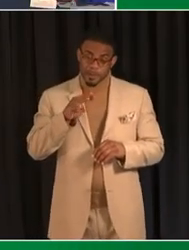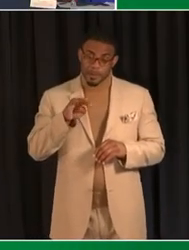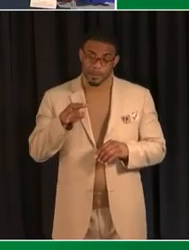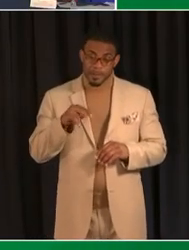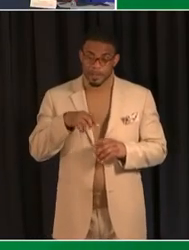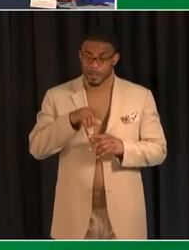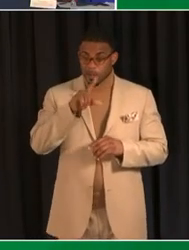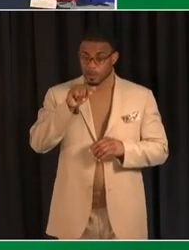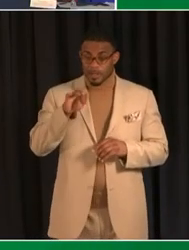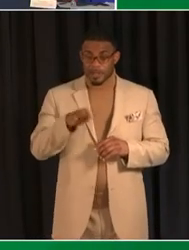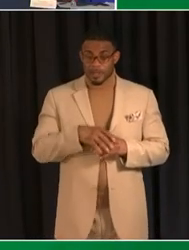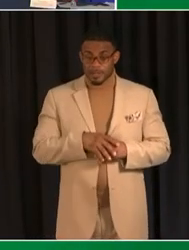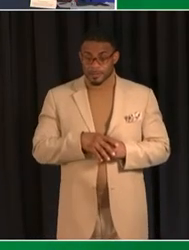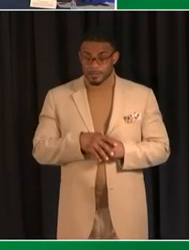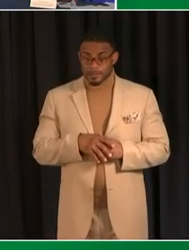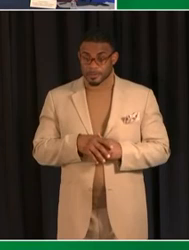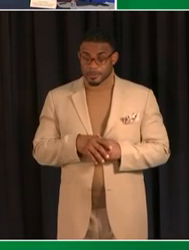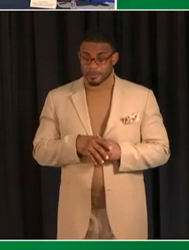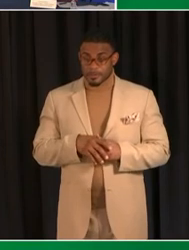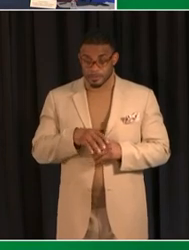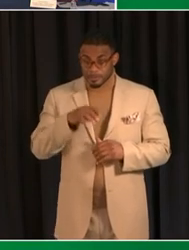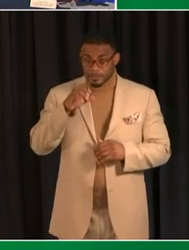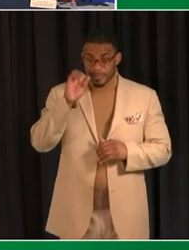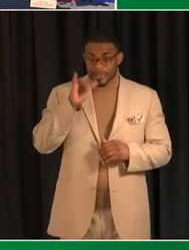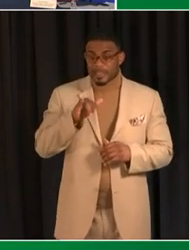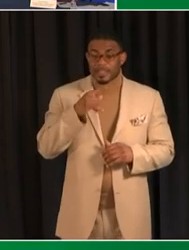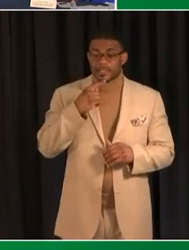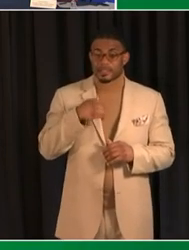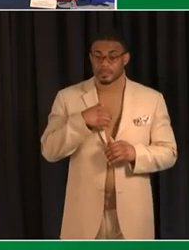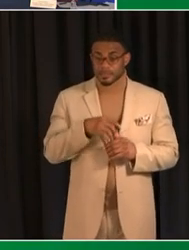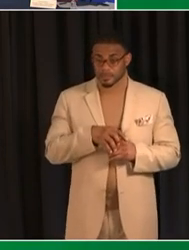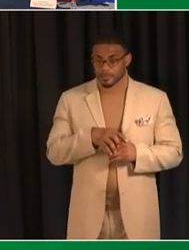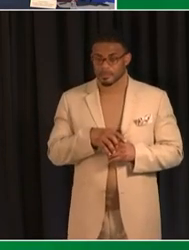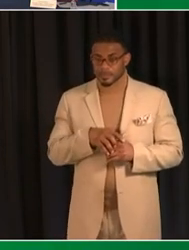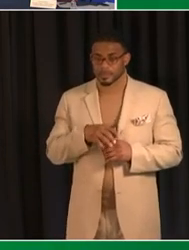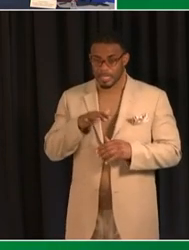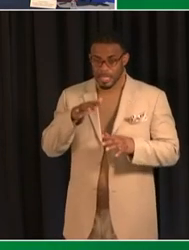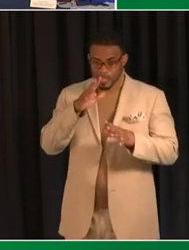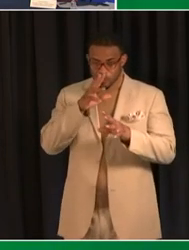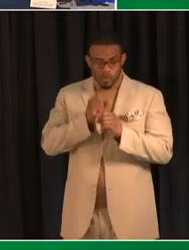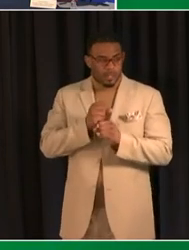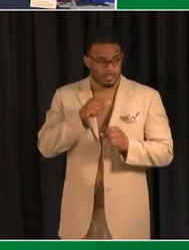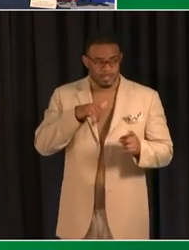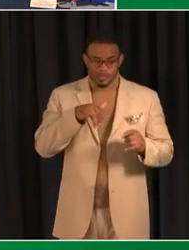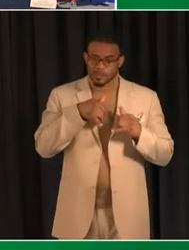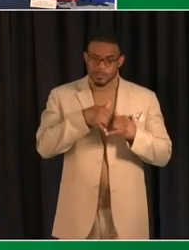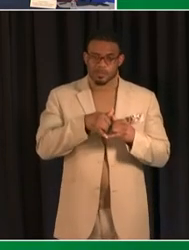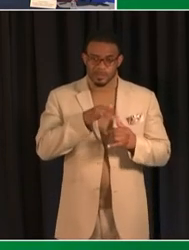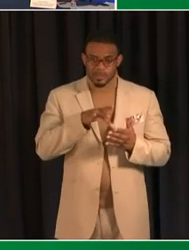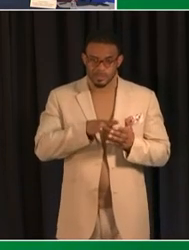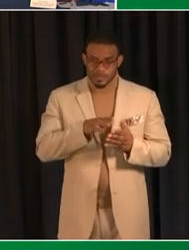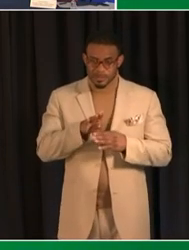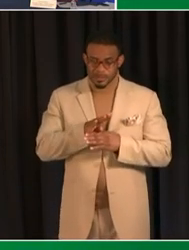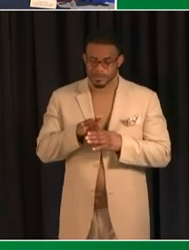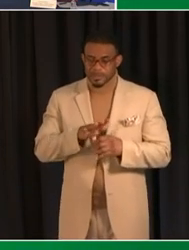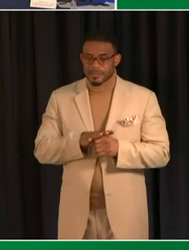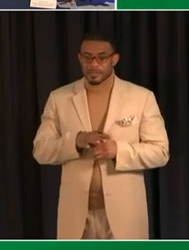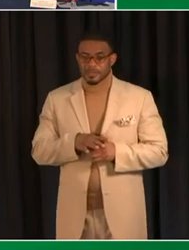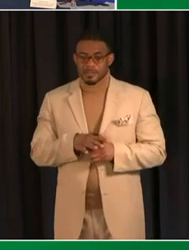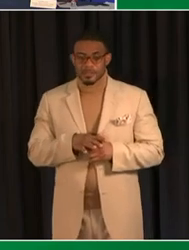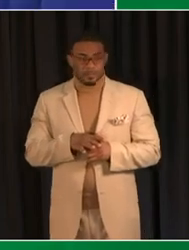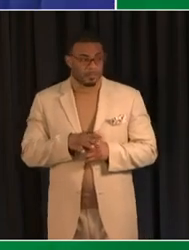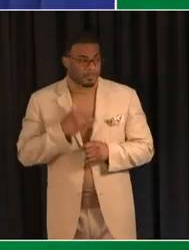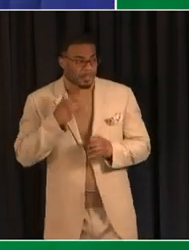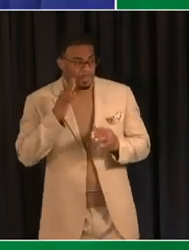22.1 million in 2019. So really that kind of tells you how many people it draws to our central business